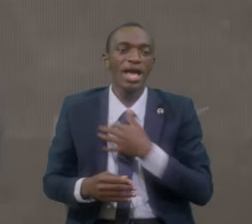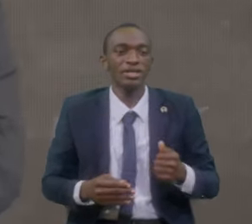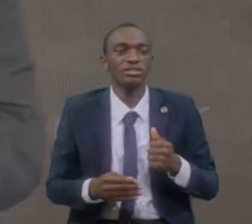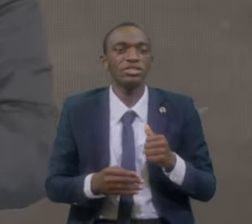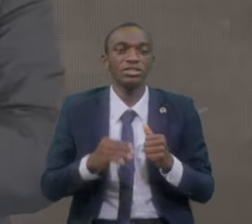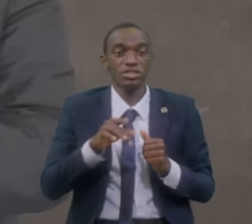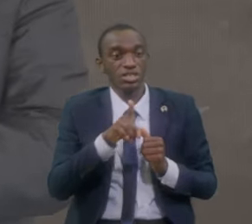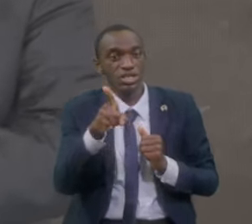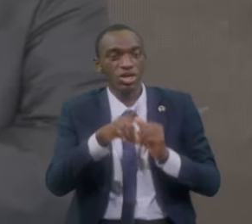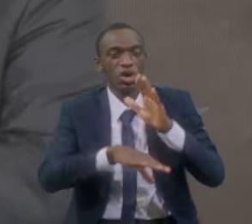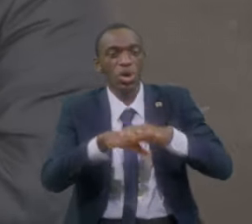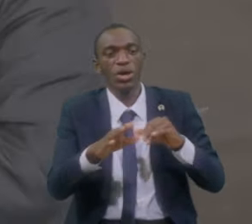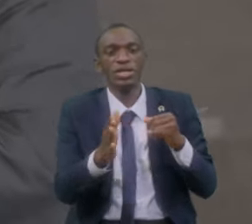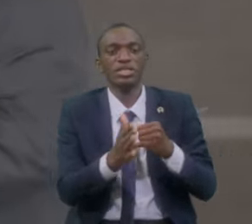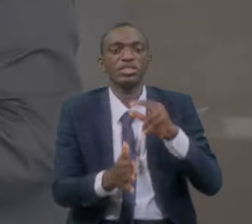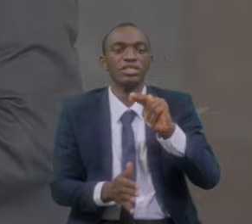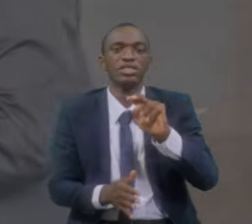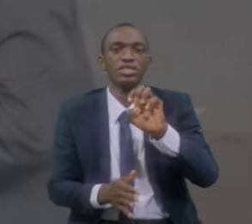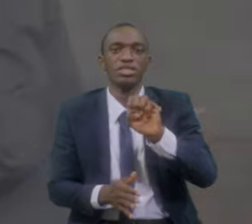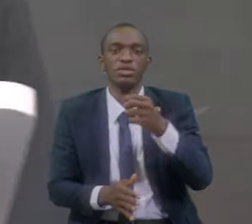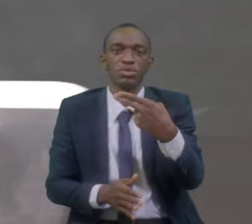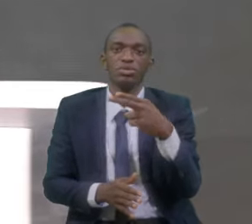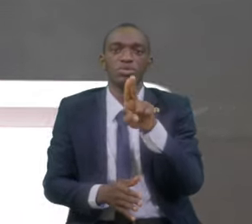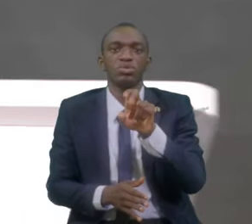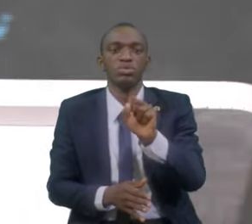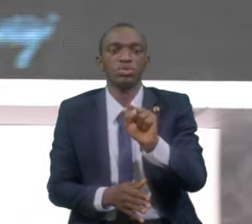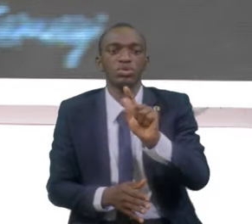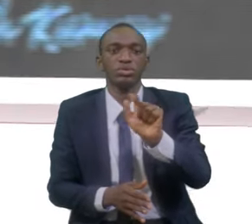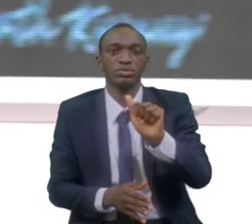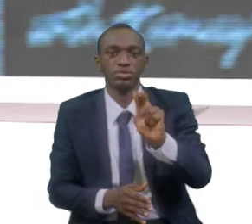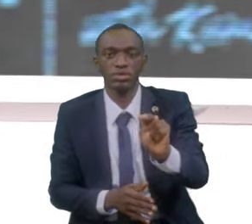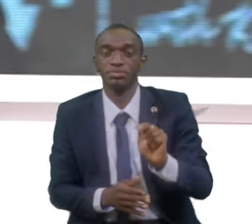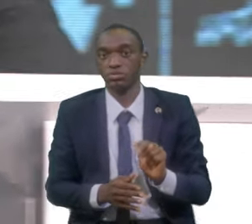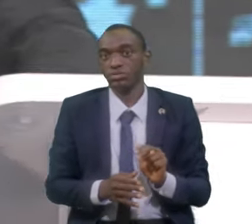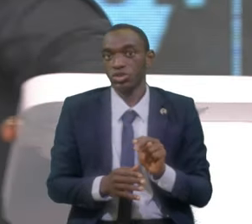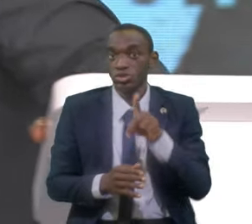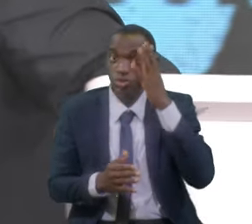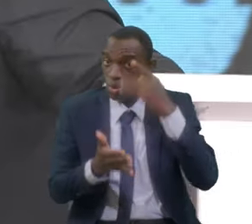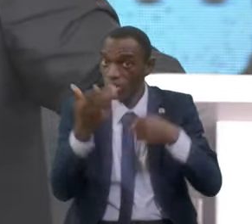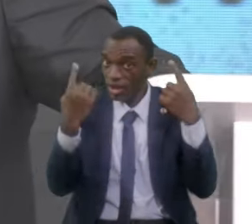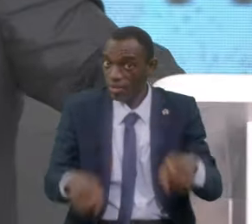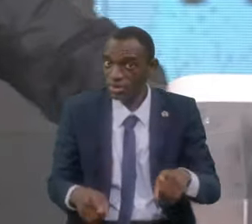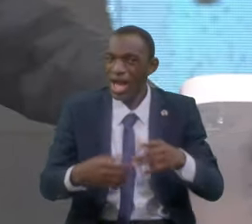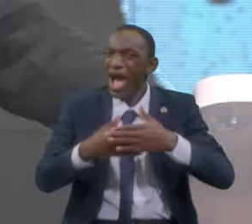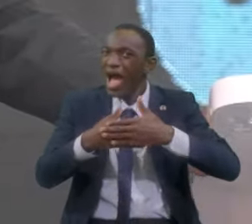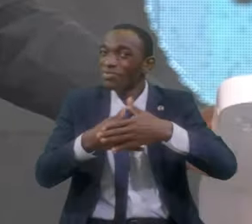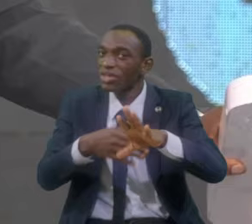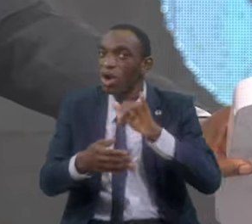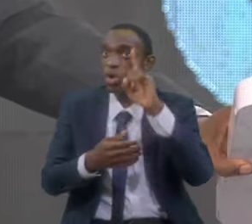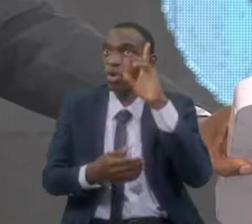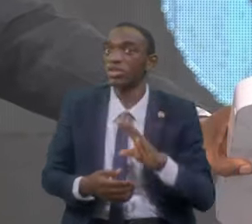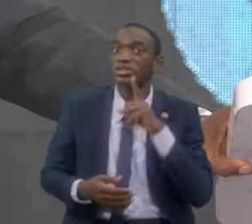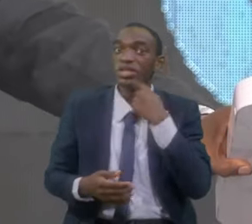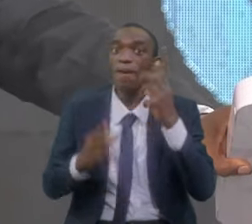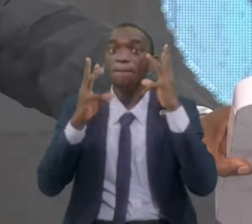Nehushtan. You know what happened? After God directed Moses to lift up